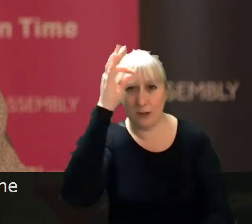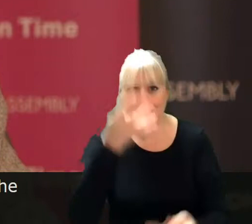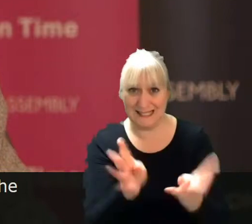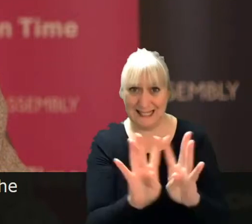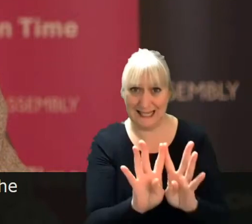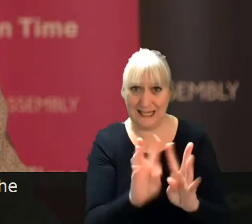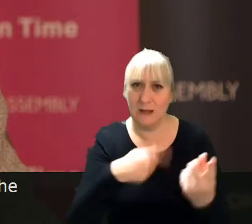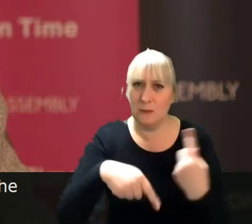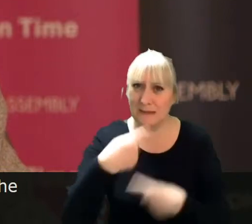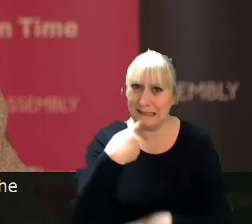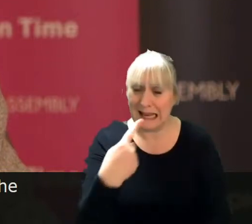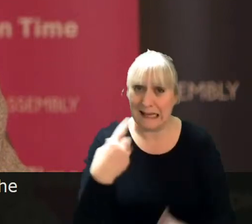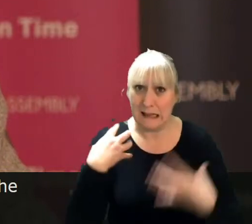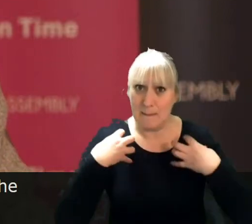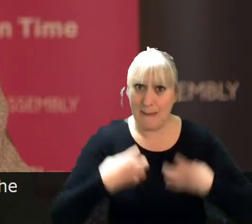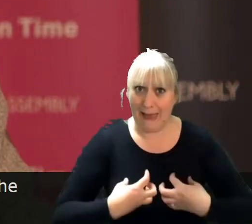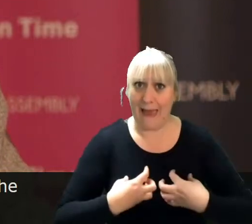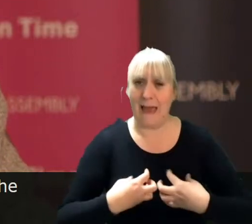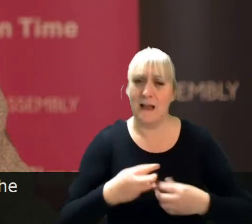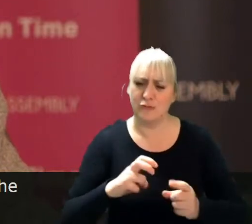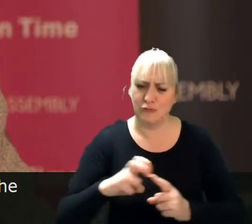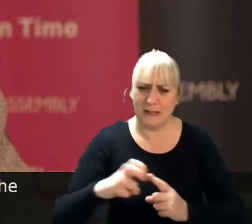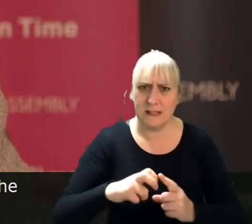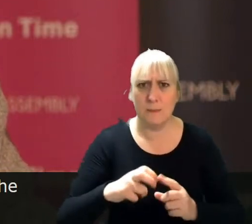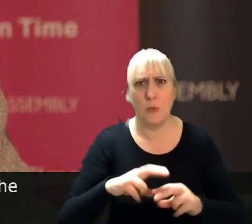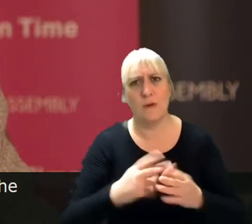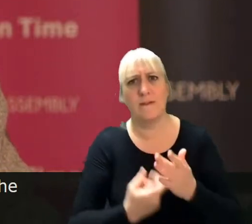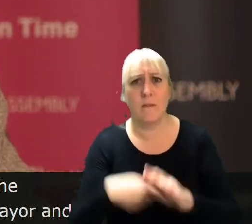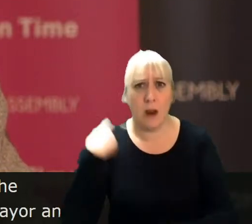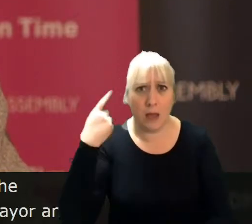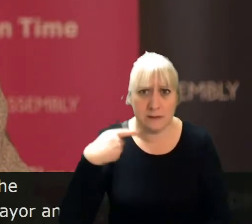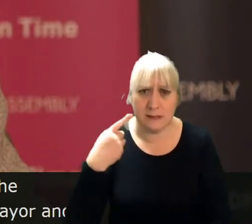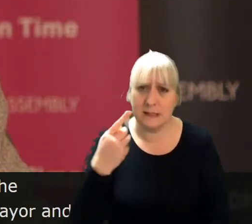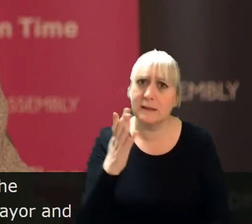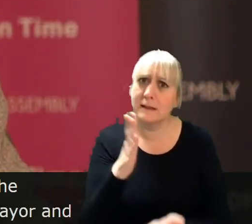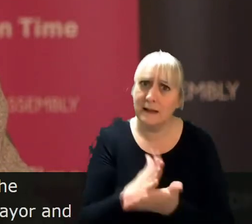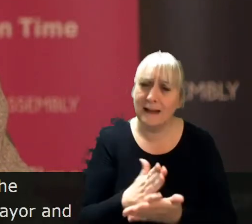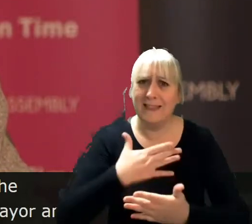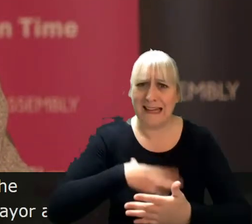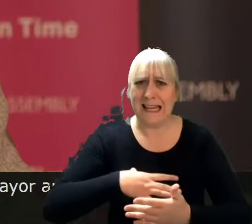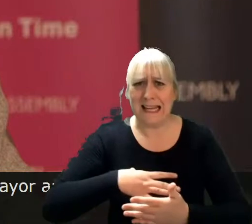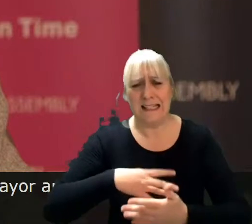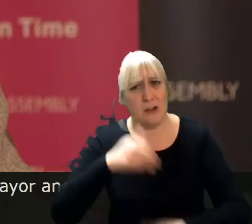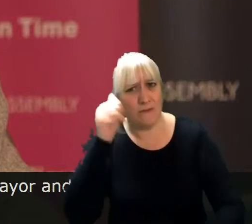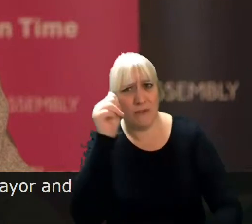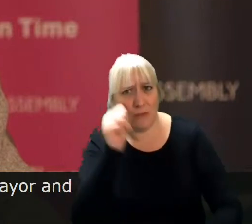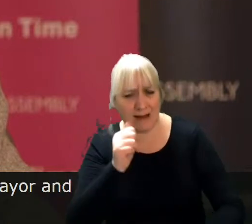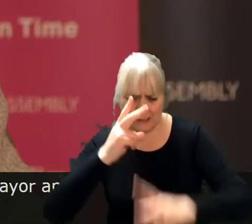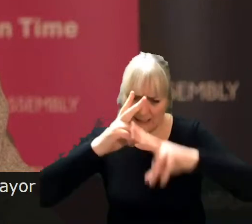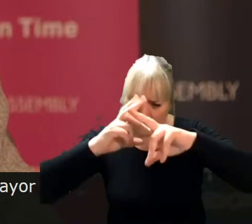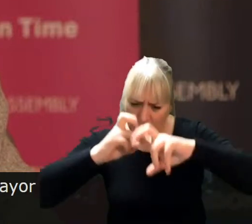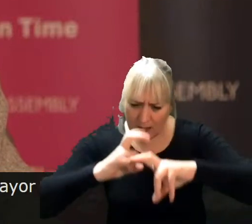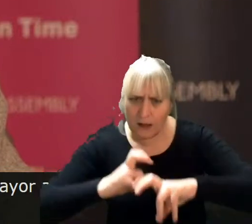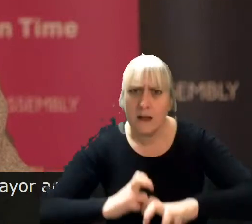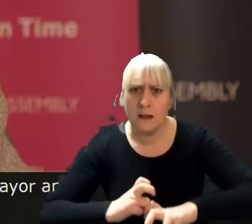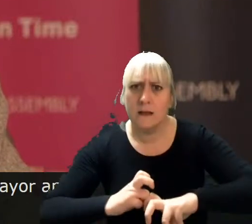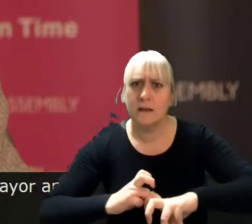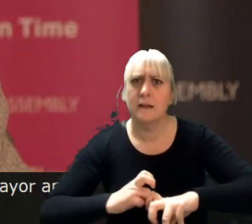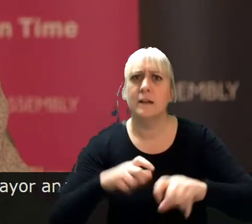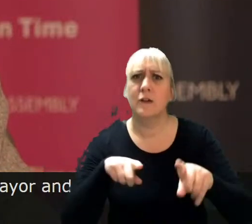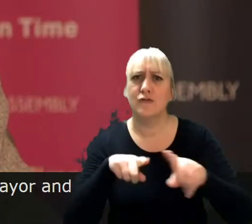London need to have a Sherlock-style forensic focus to get the project over the